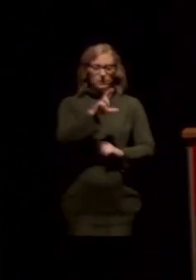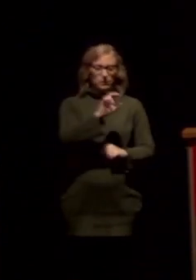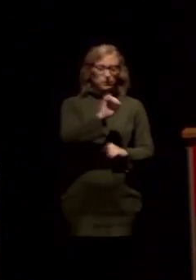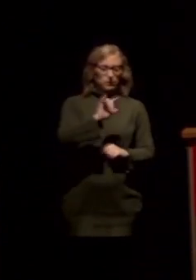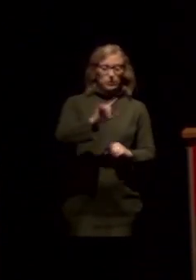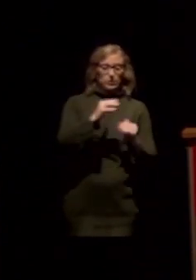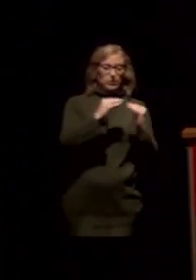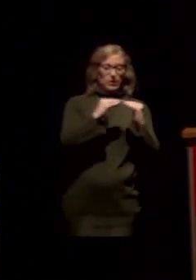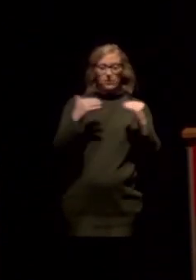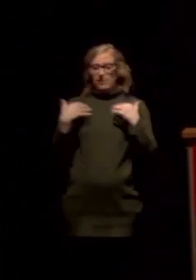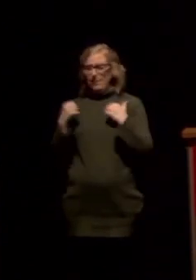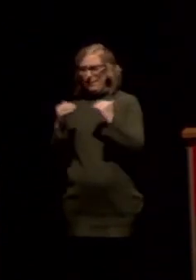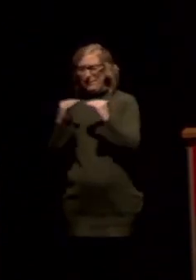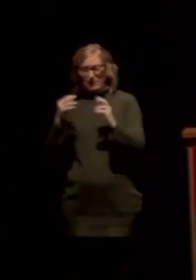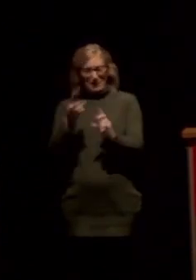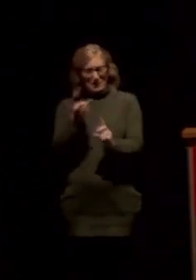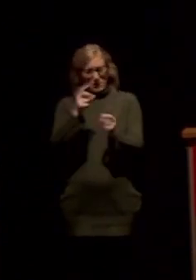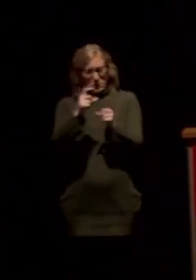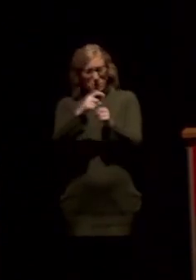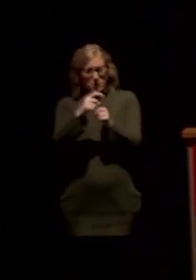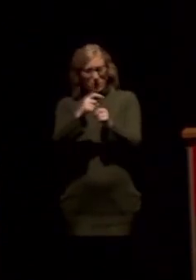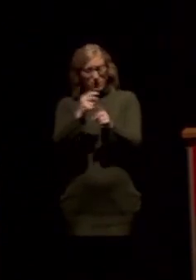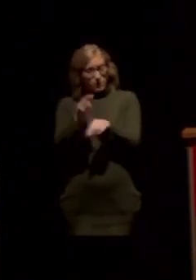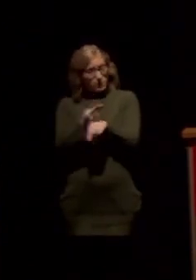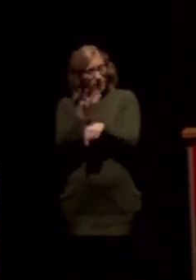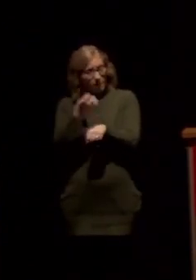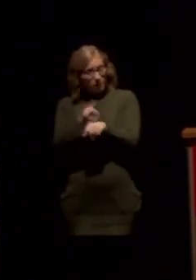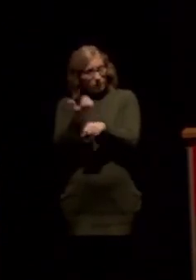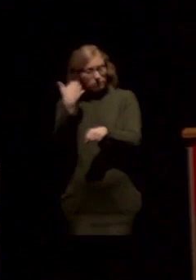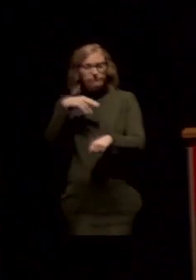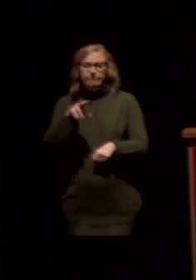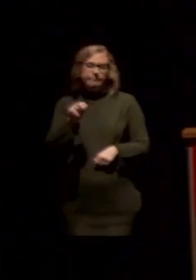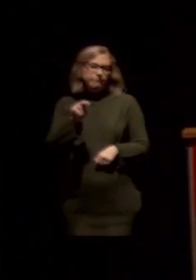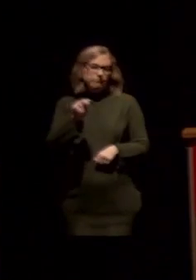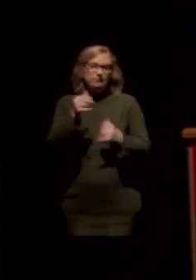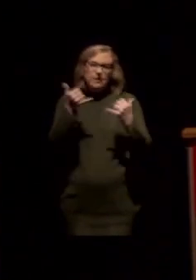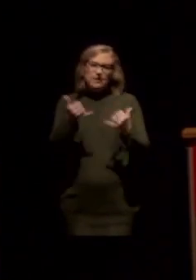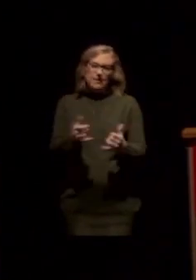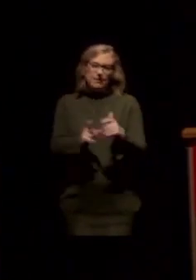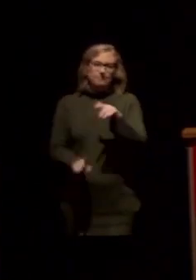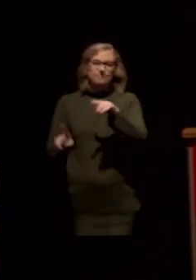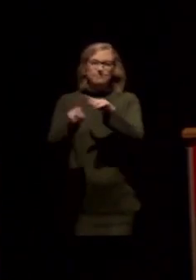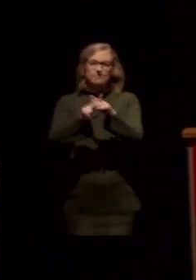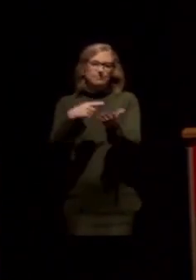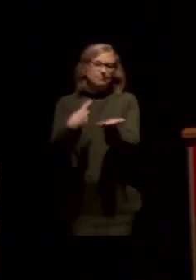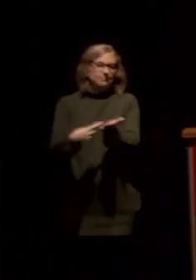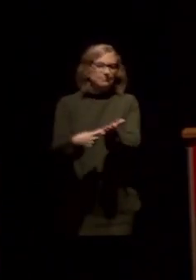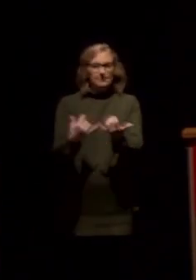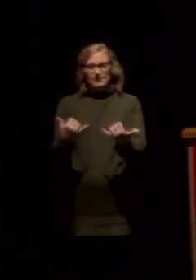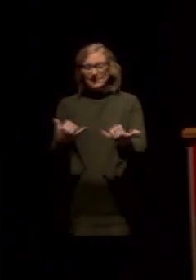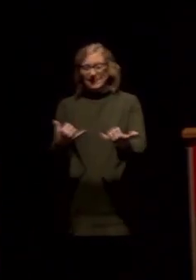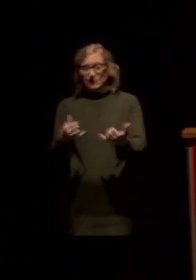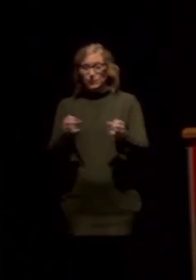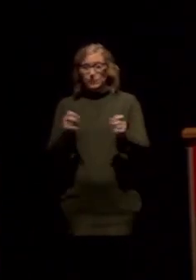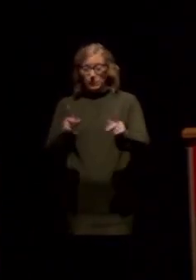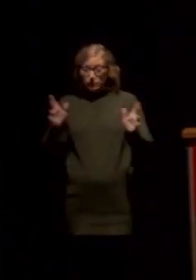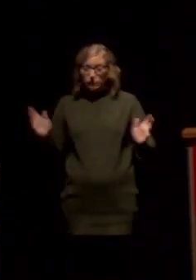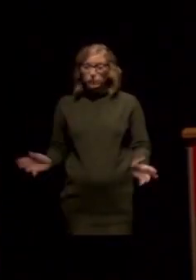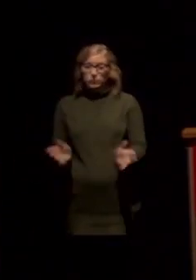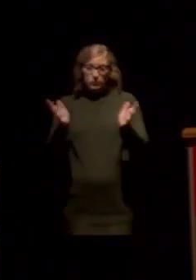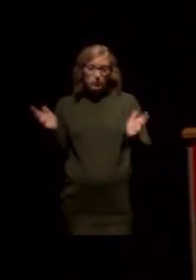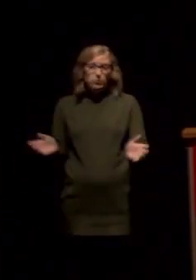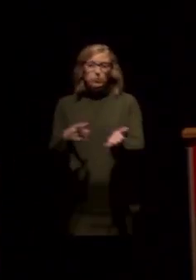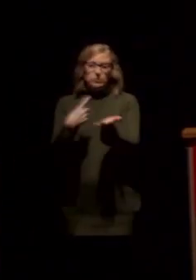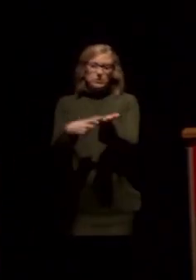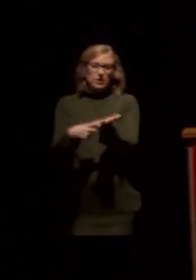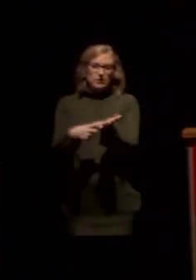talking about 4 years ago. We're talking about them today. So there's an opportunity now to push this conversation further